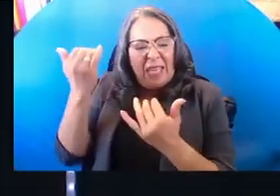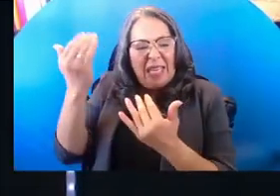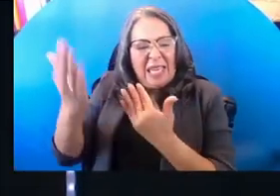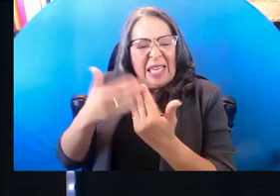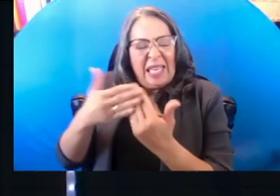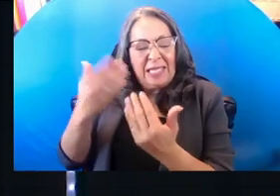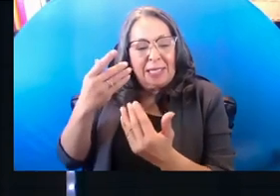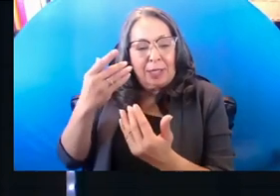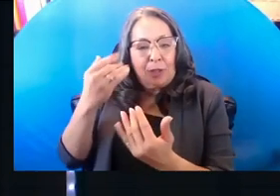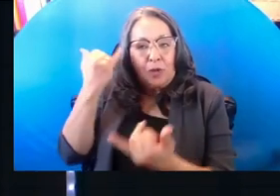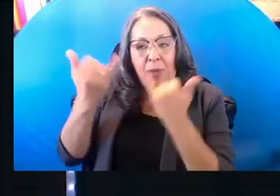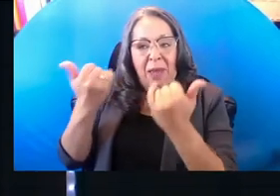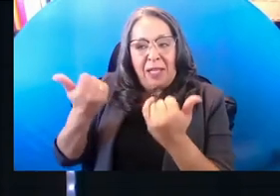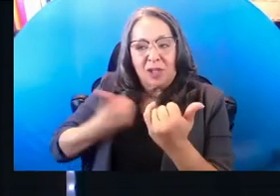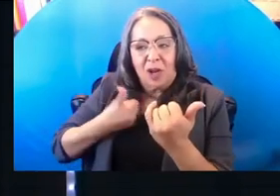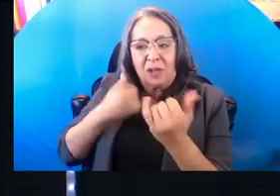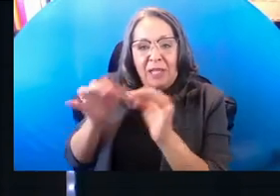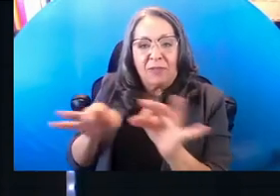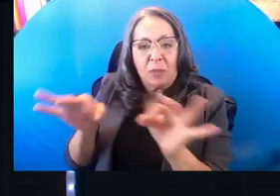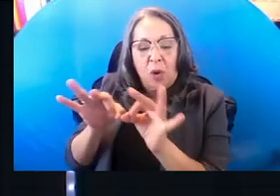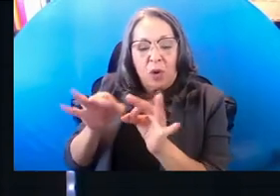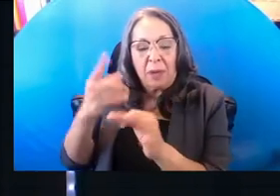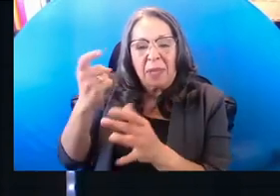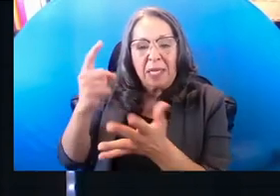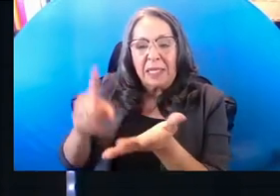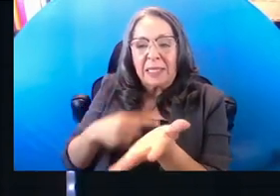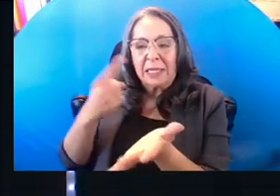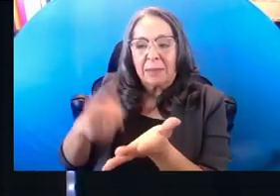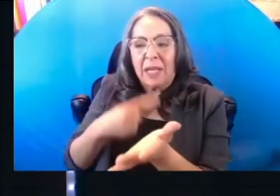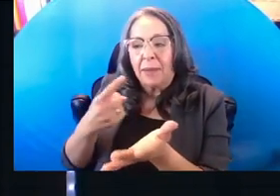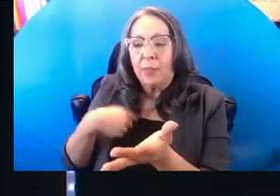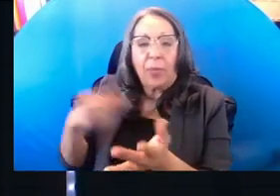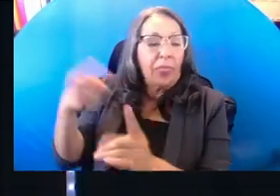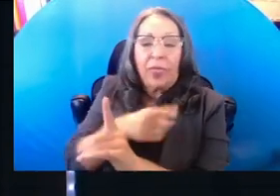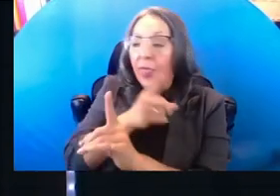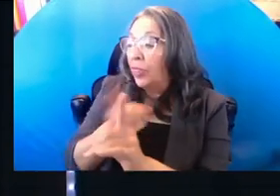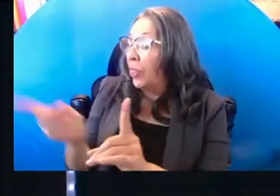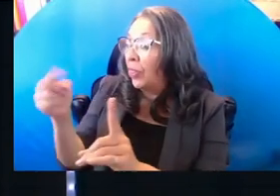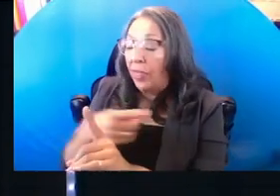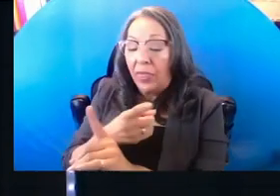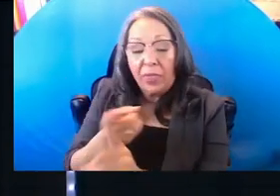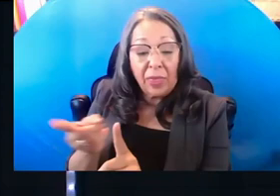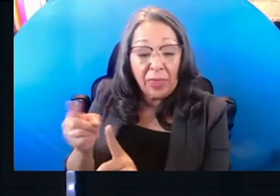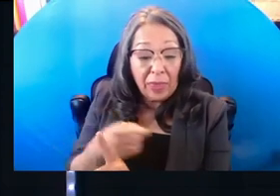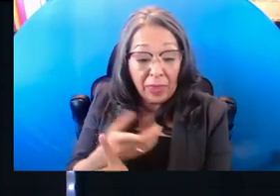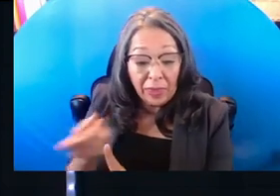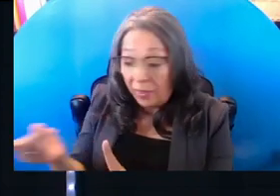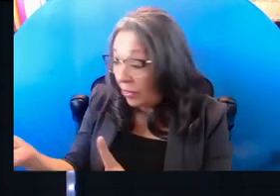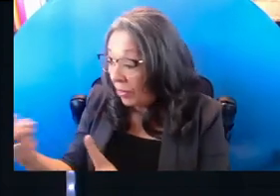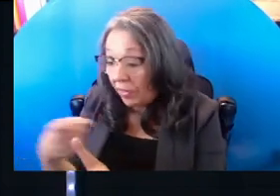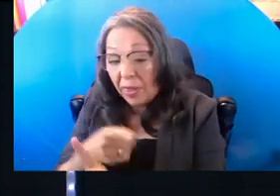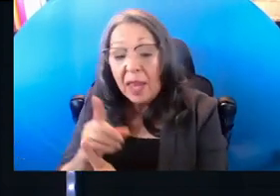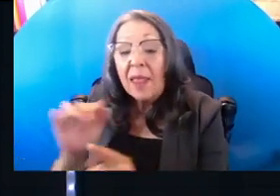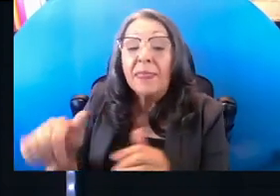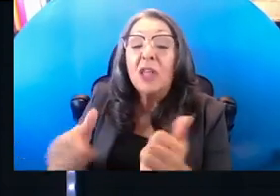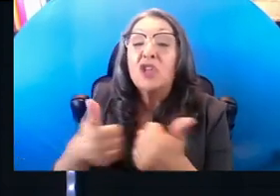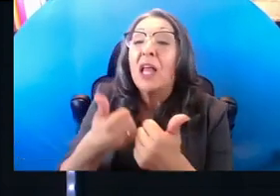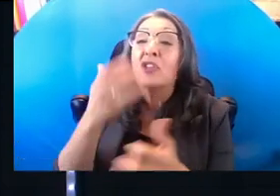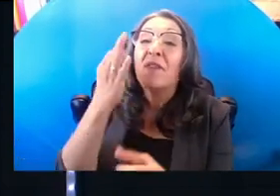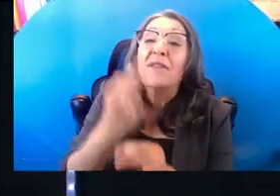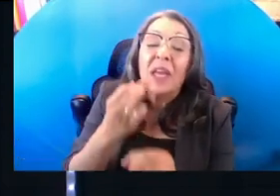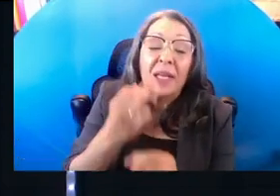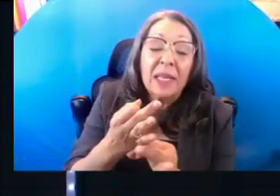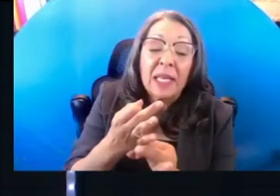we seem, from time to time at least, to dance and sparkle this way and that. The challenge of faith is the